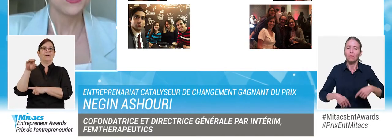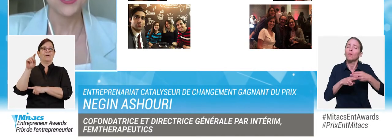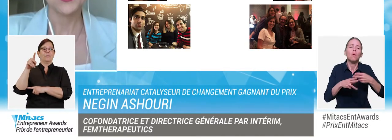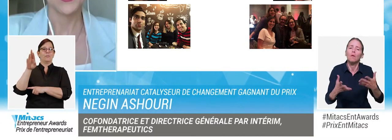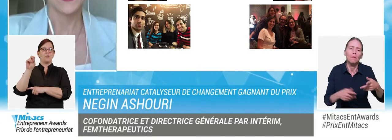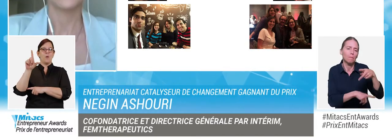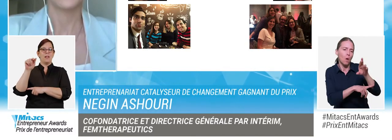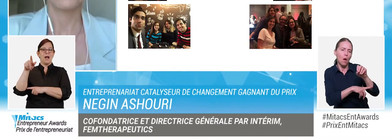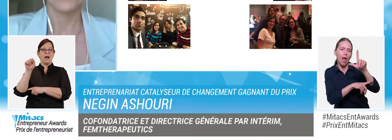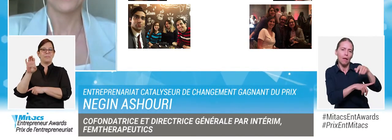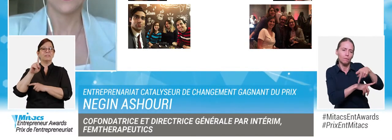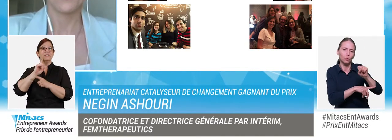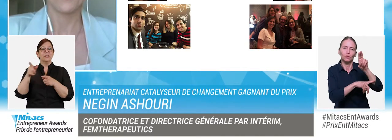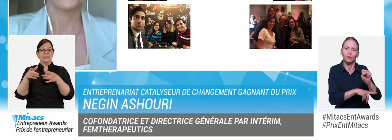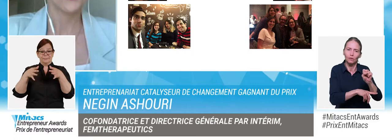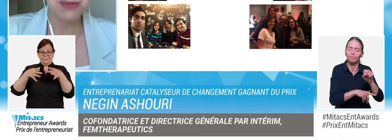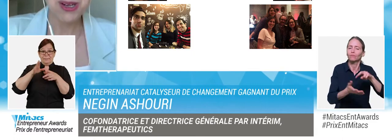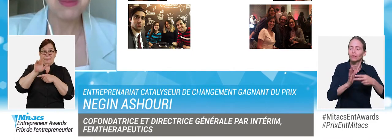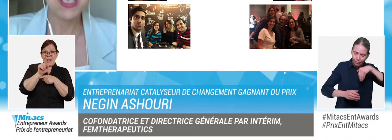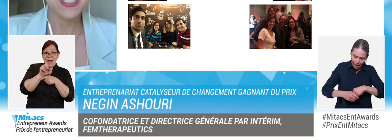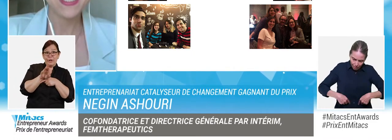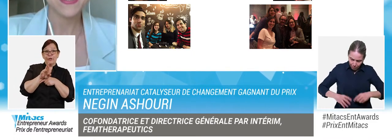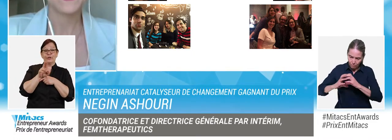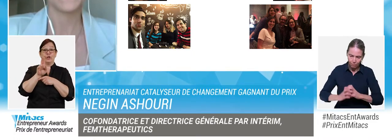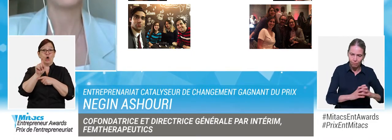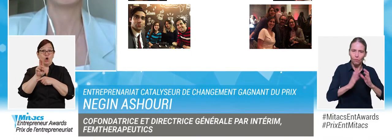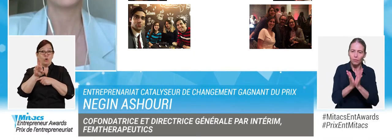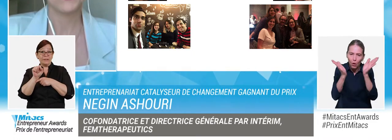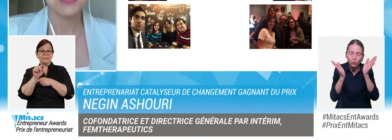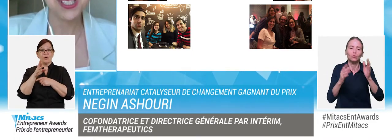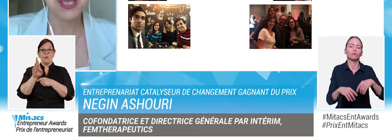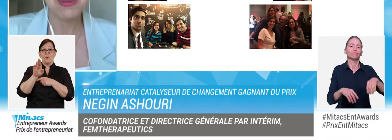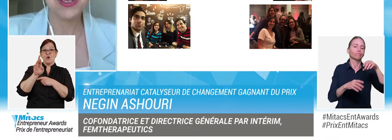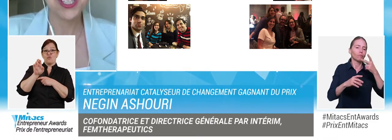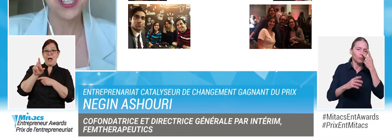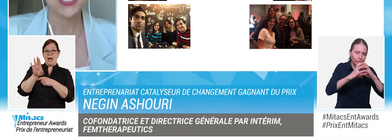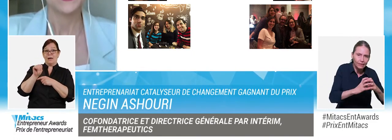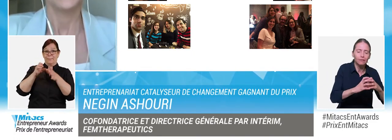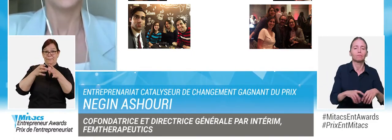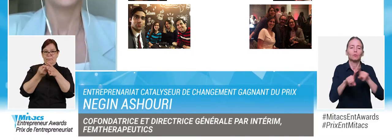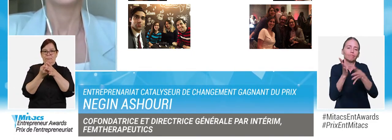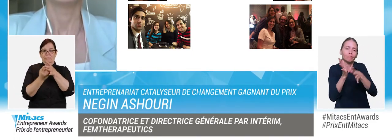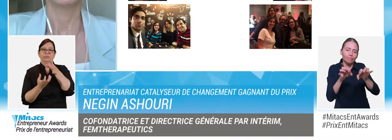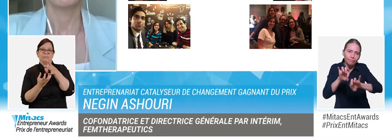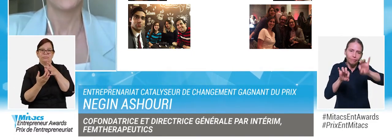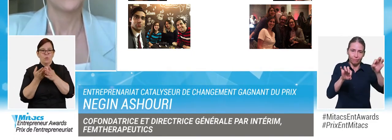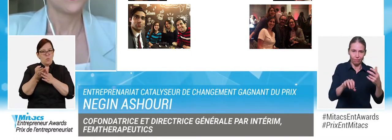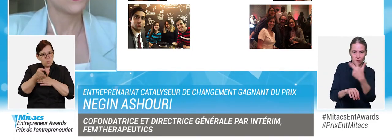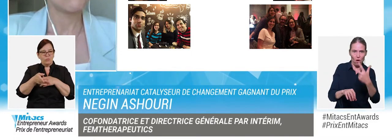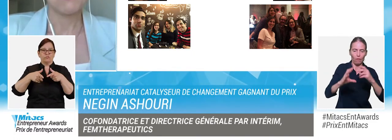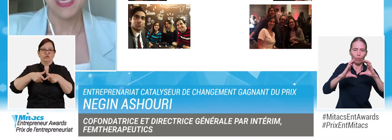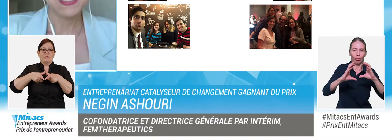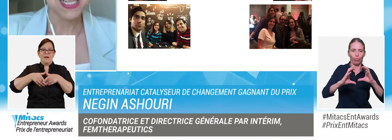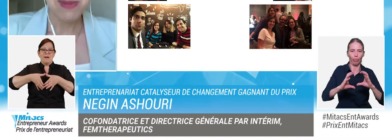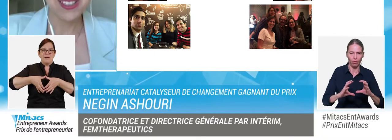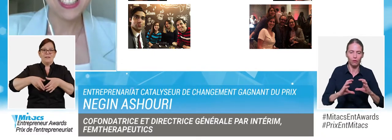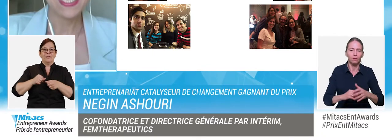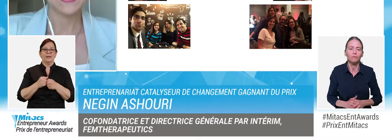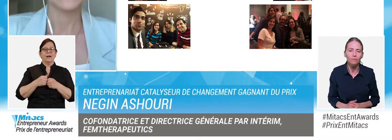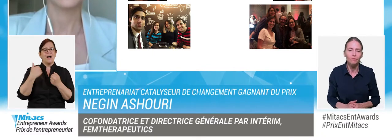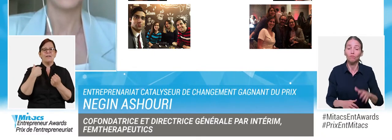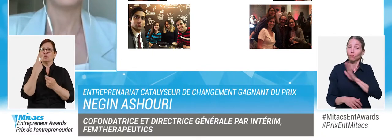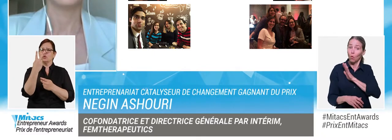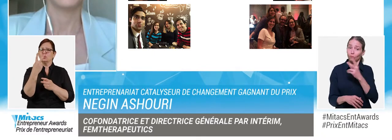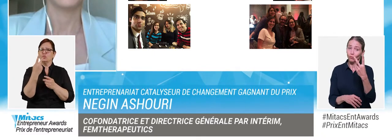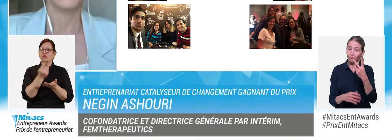It has been many years that I had the spirit of starting my own business and become an entrepreneur. But as an